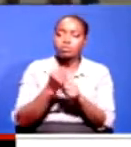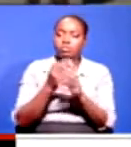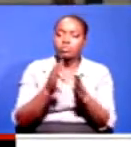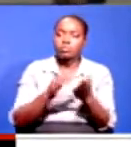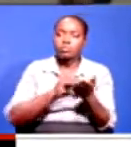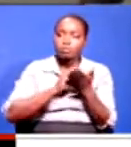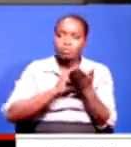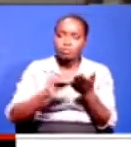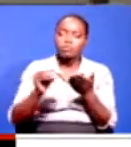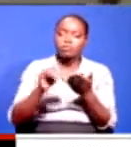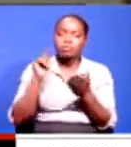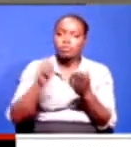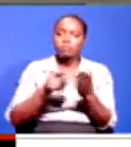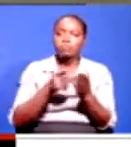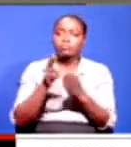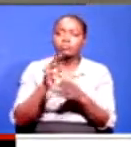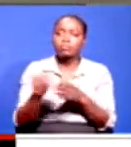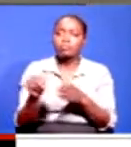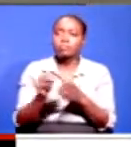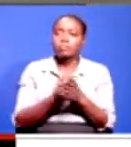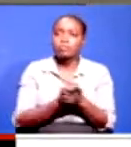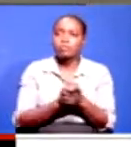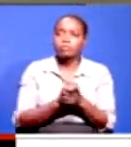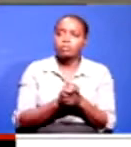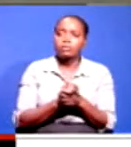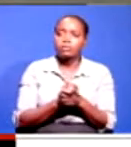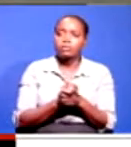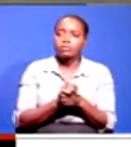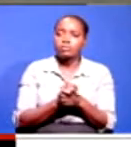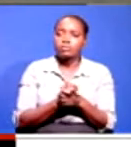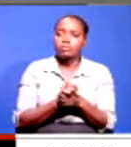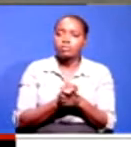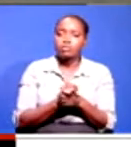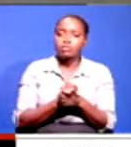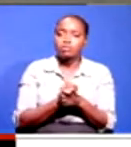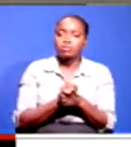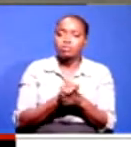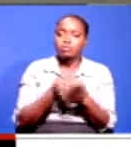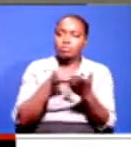cannot pay them. The ensuing tax feud with KRA has crippled the